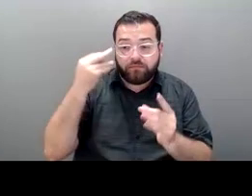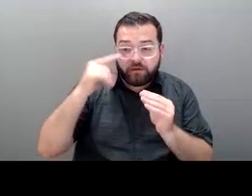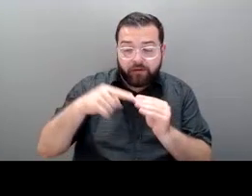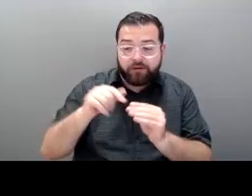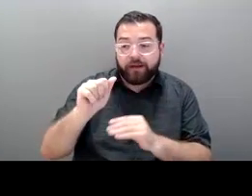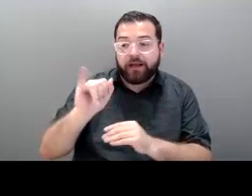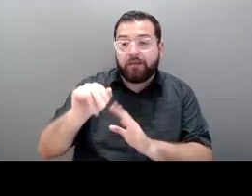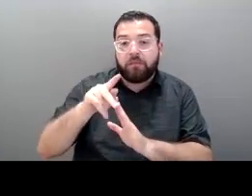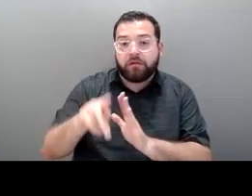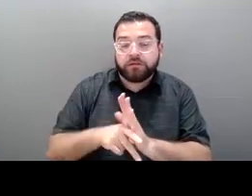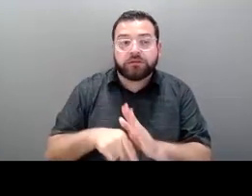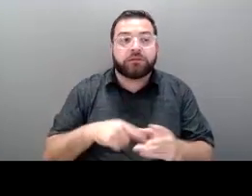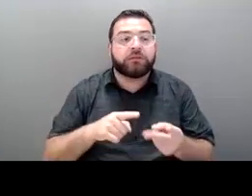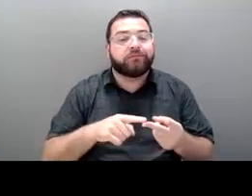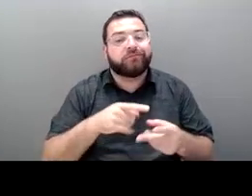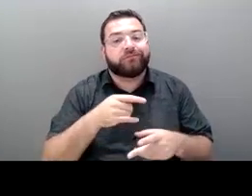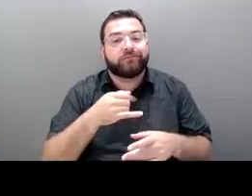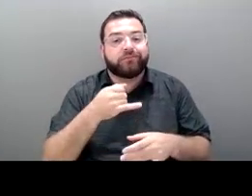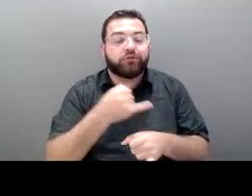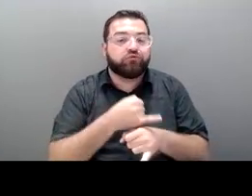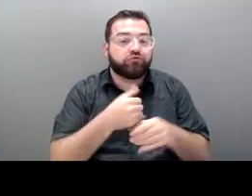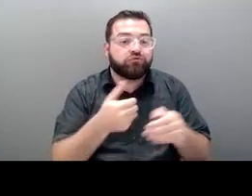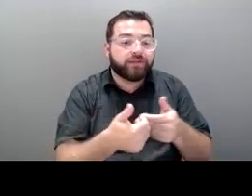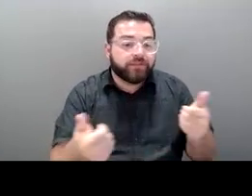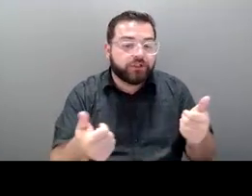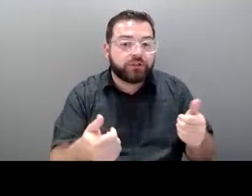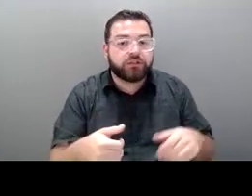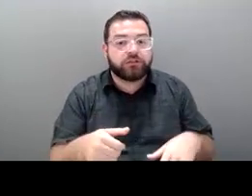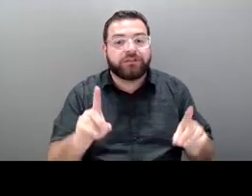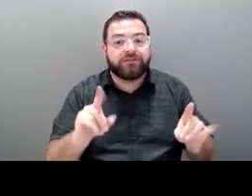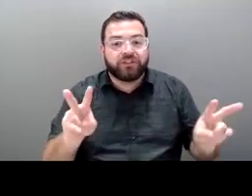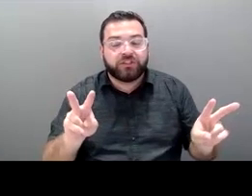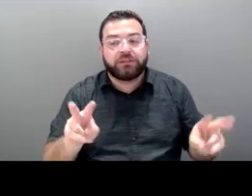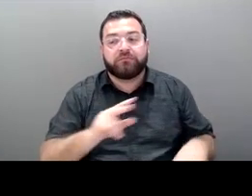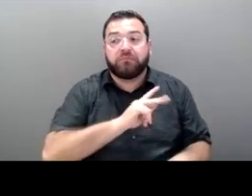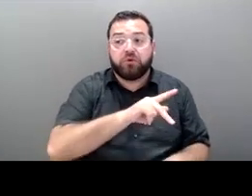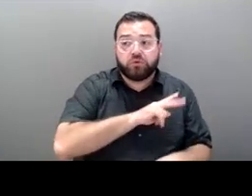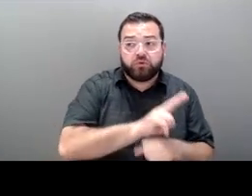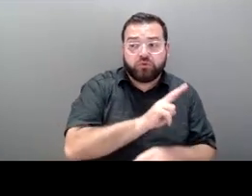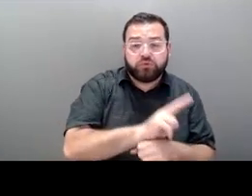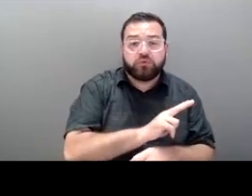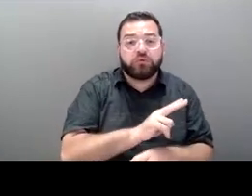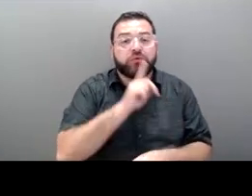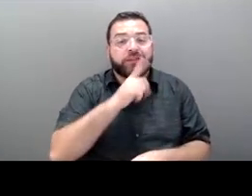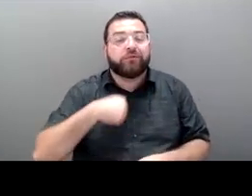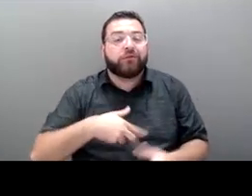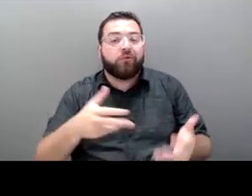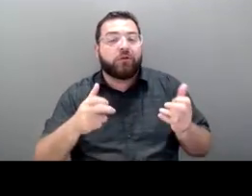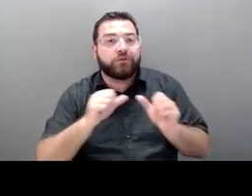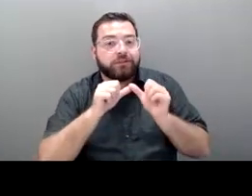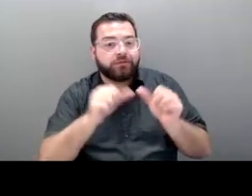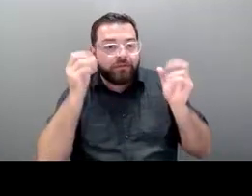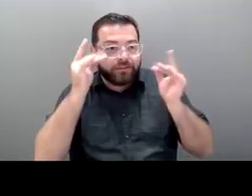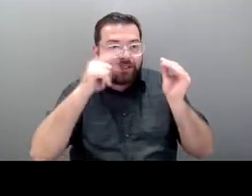about institutional division, personal, et cetera, we just want to really continue thinking about